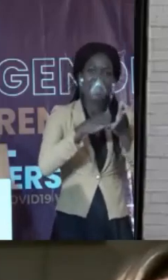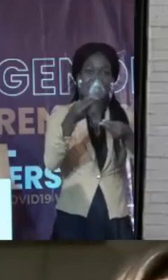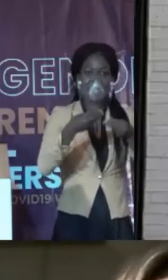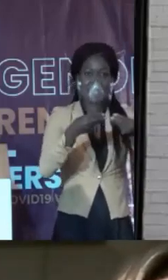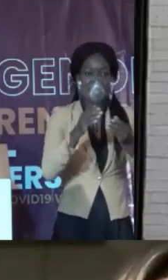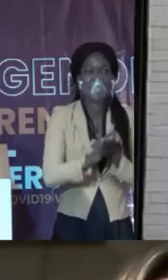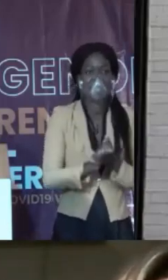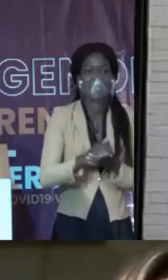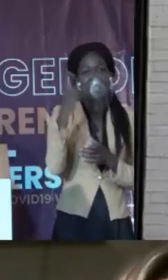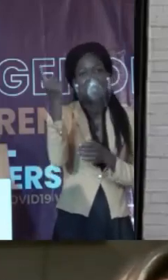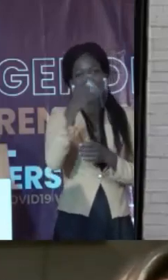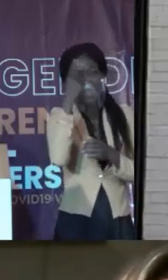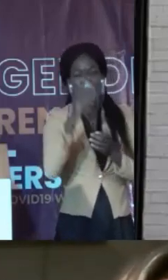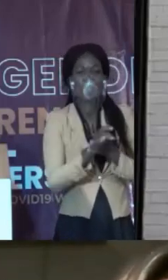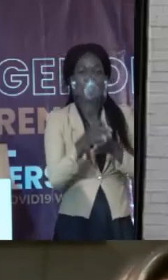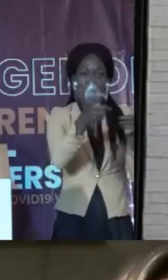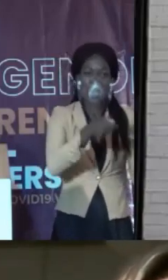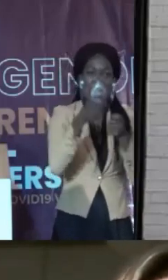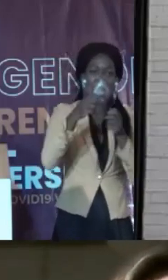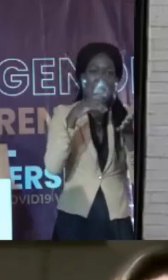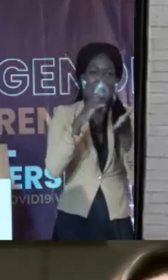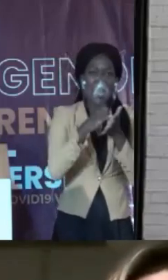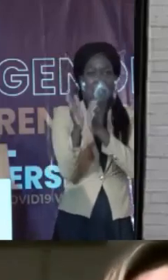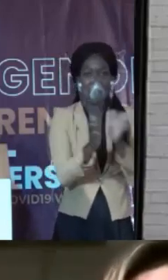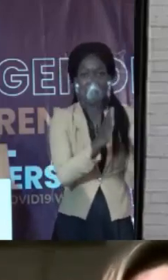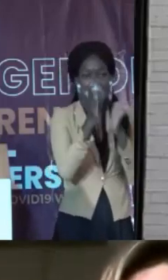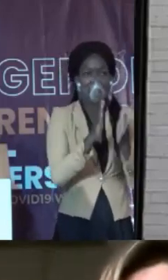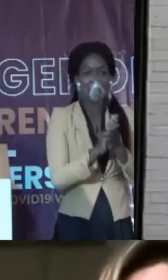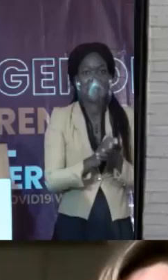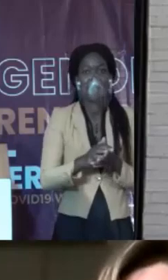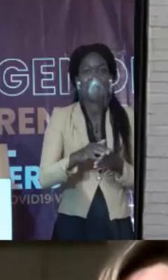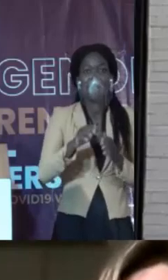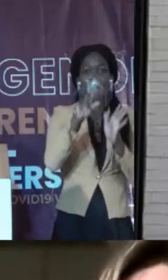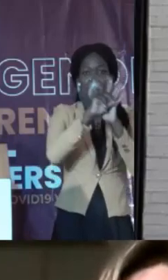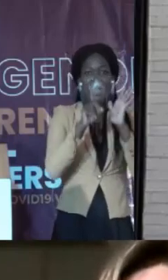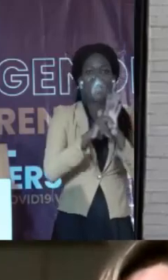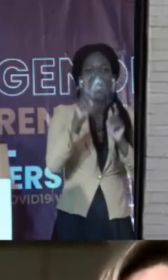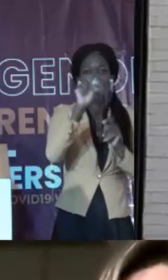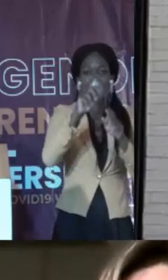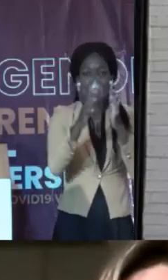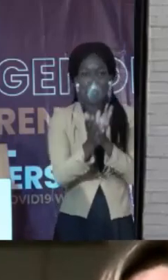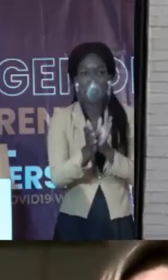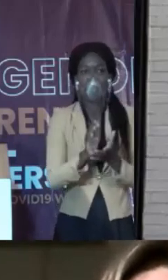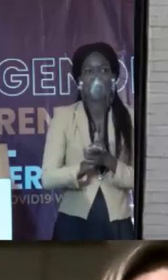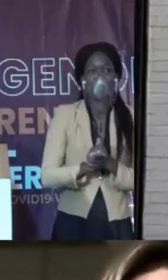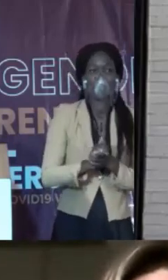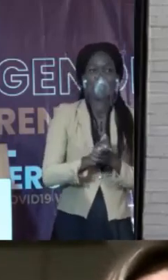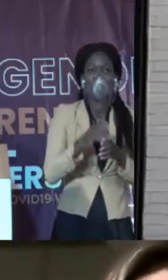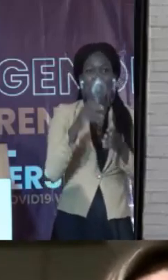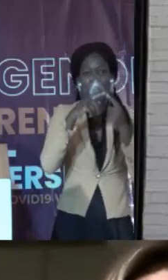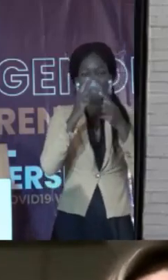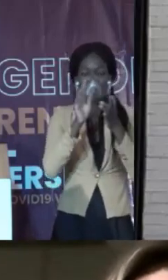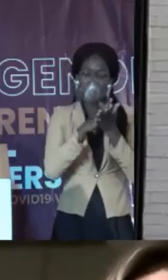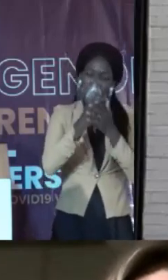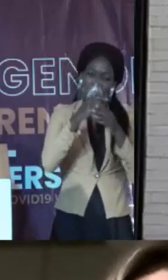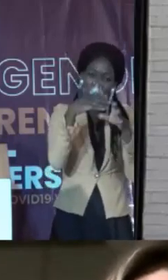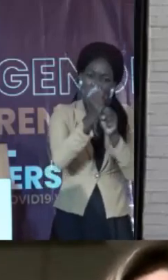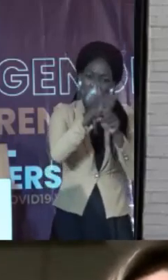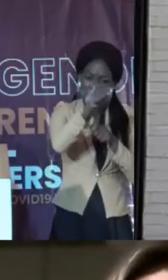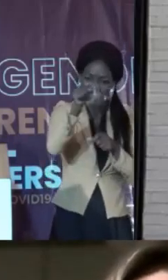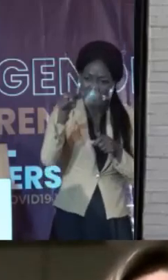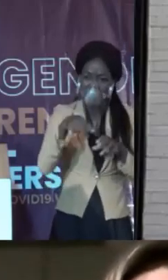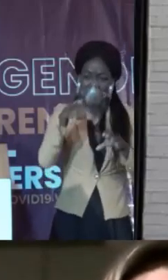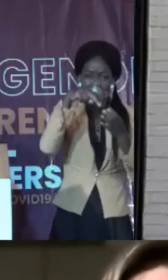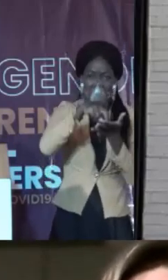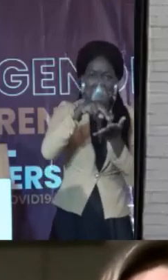Plan, Technical Working Group on Policy Institutions and Coordination as a representative of CSO. With